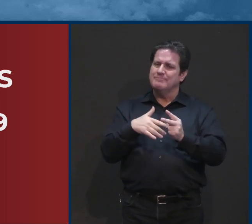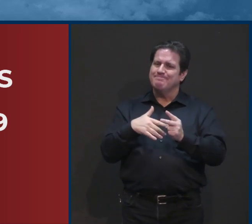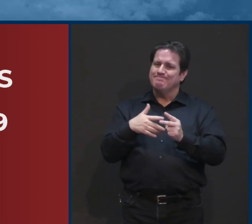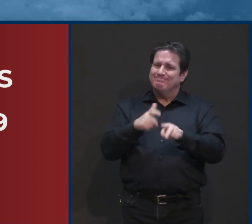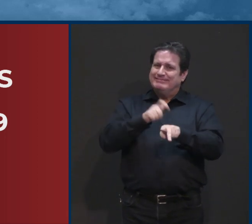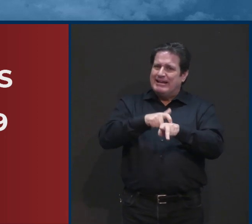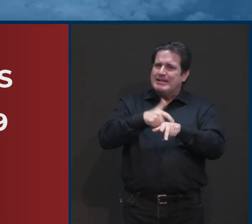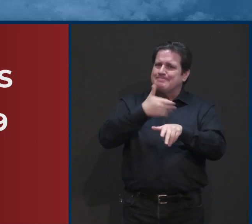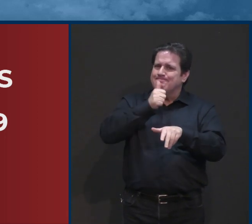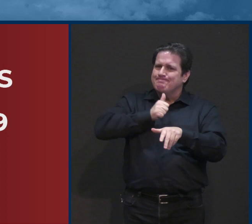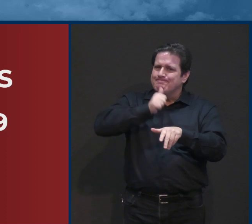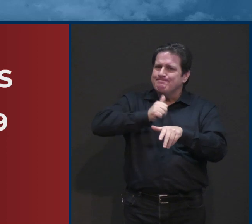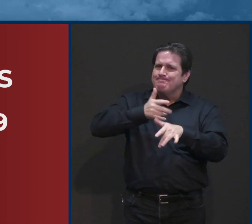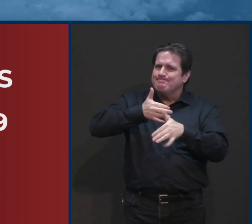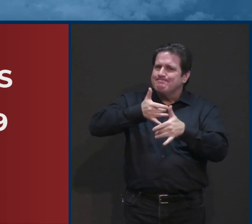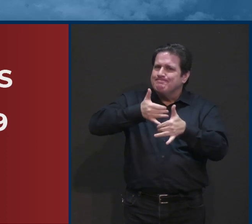the